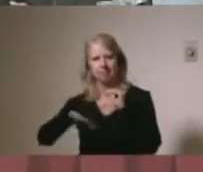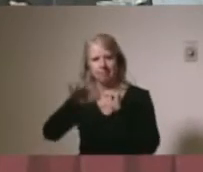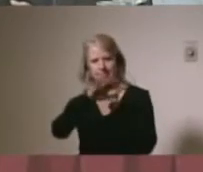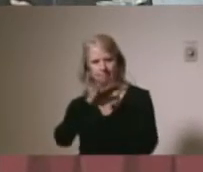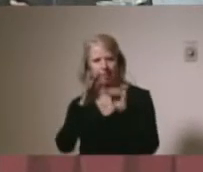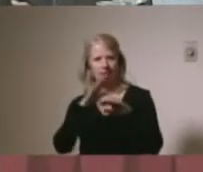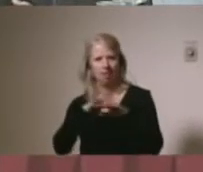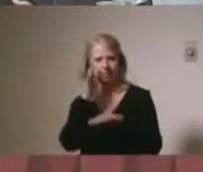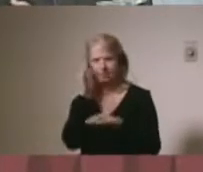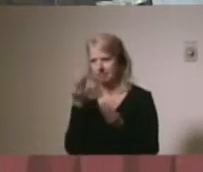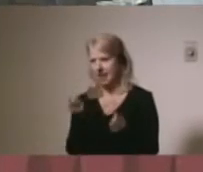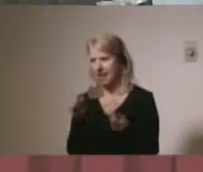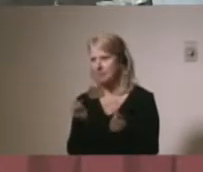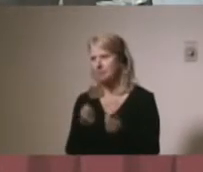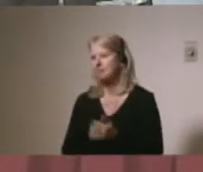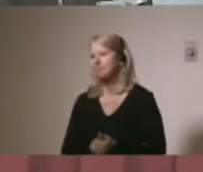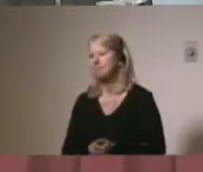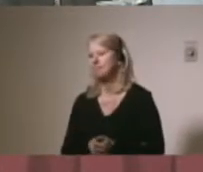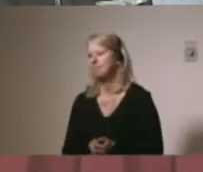Luca?